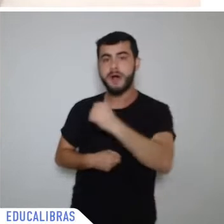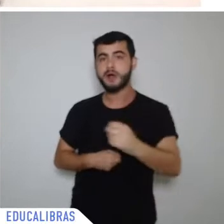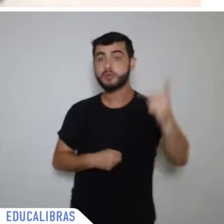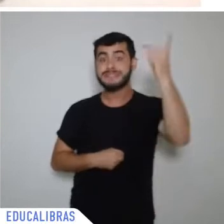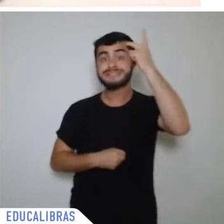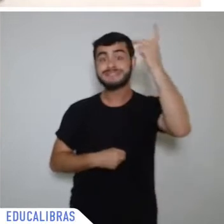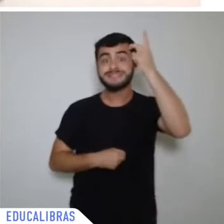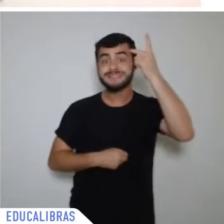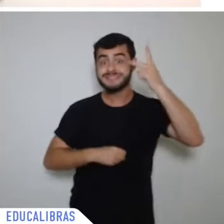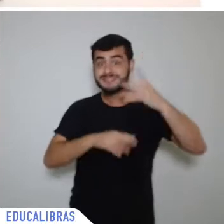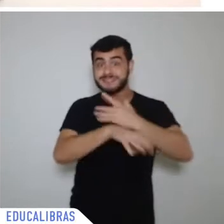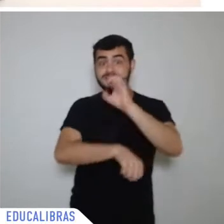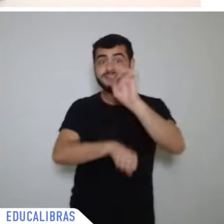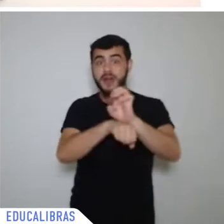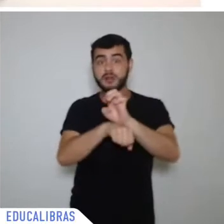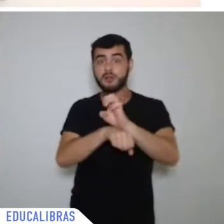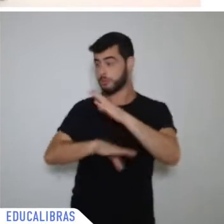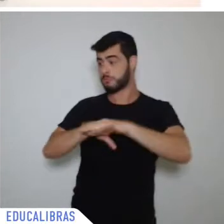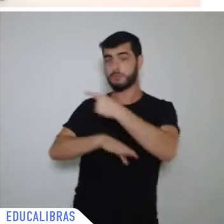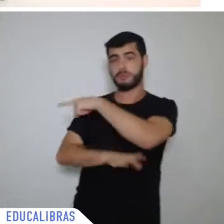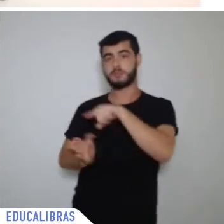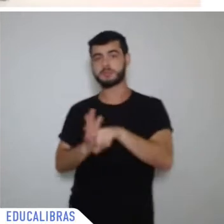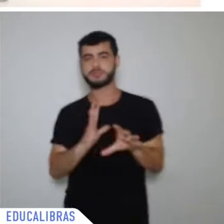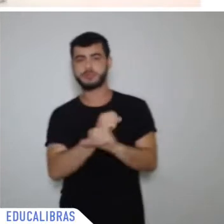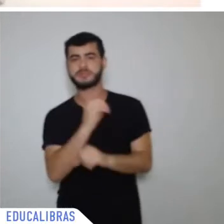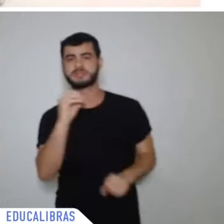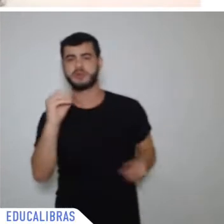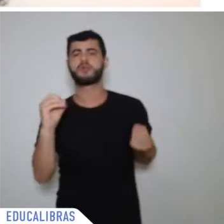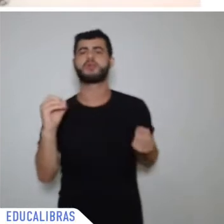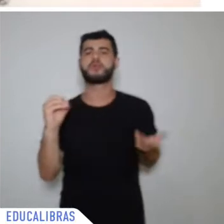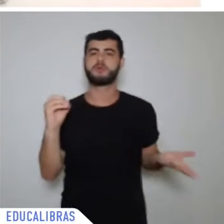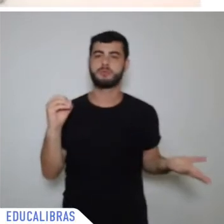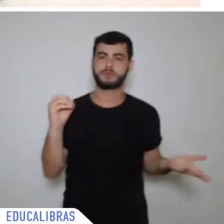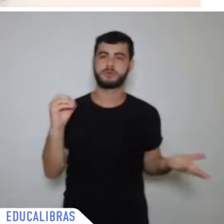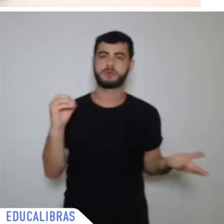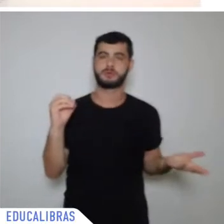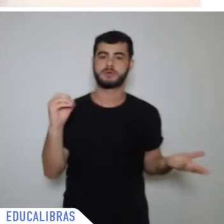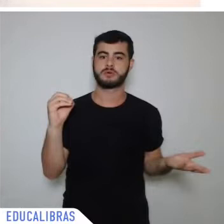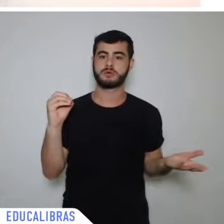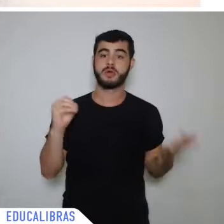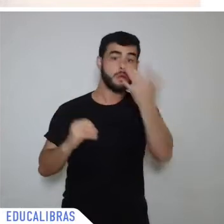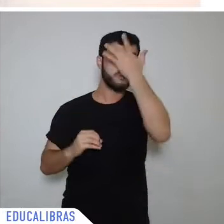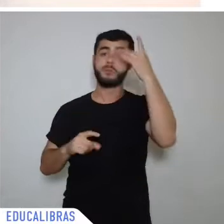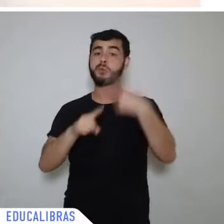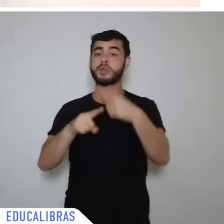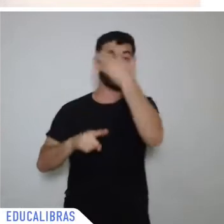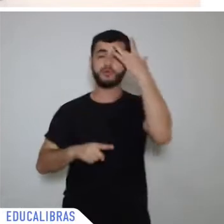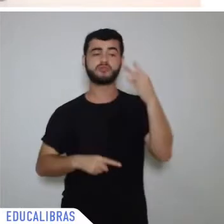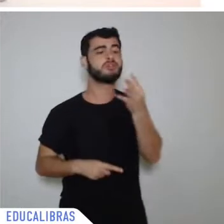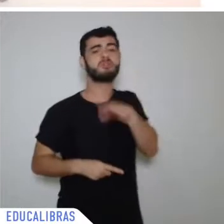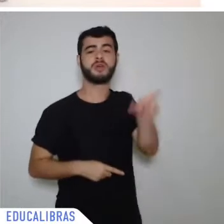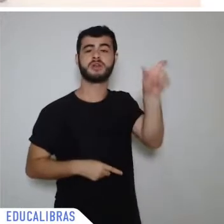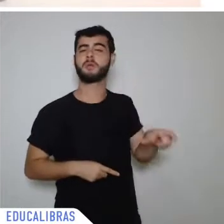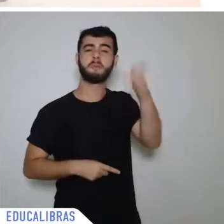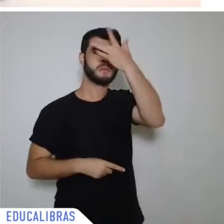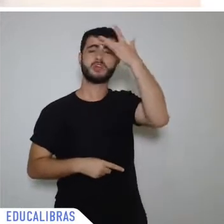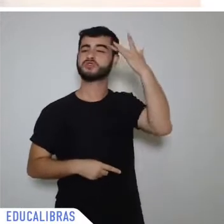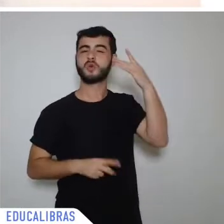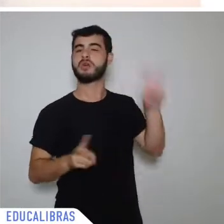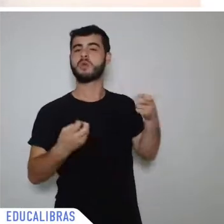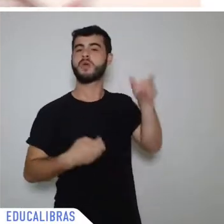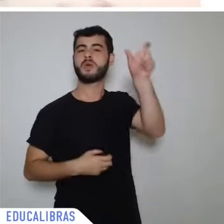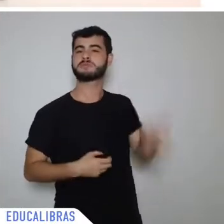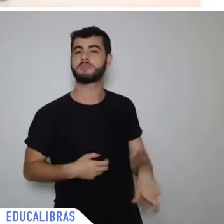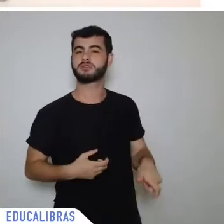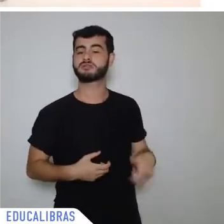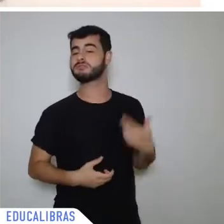people in the state of São Paulo, and the official data don't show any killing. So what they're saying is this population